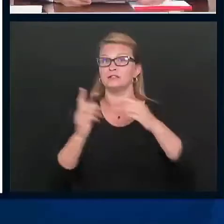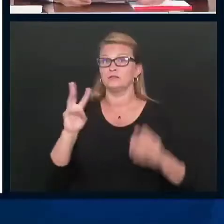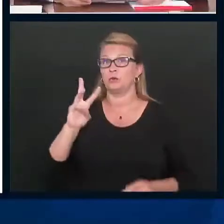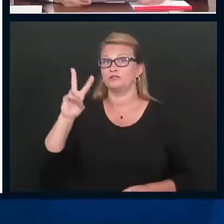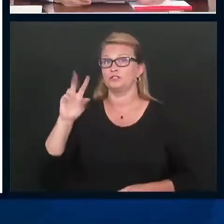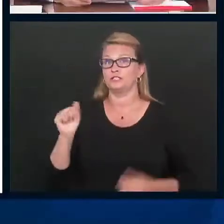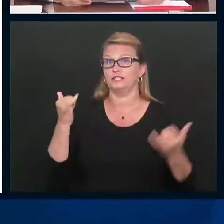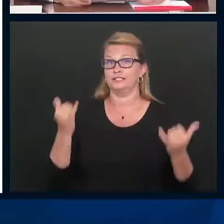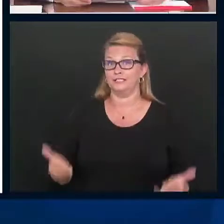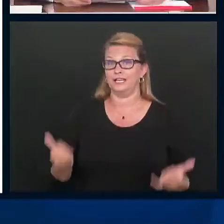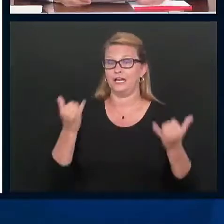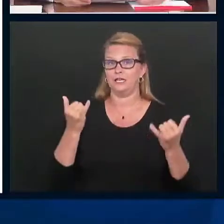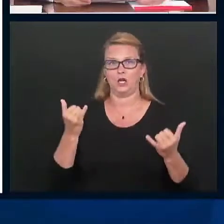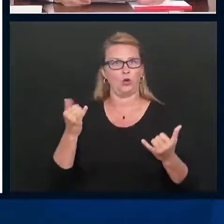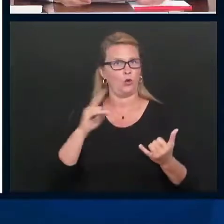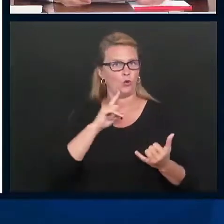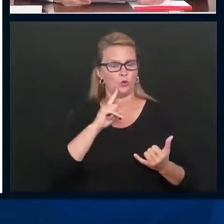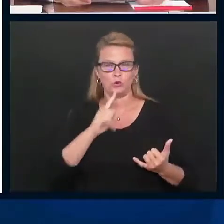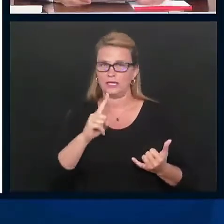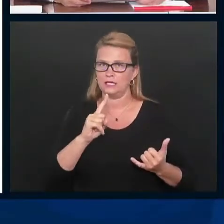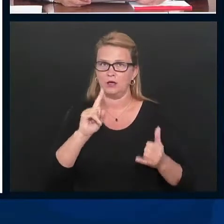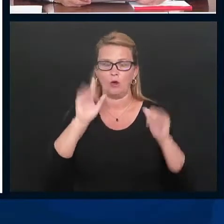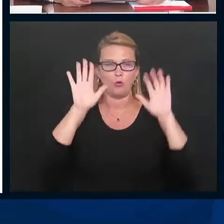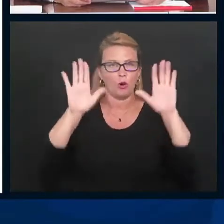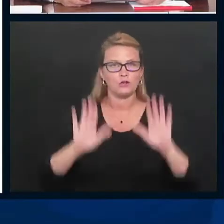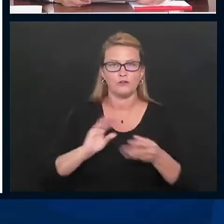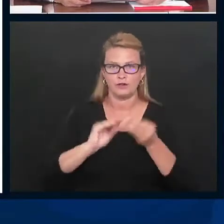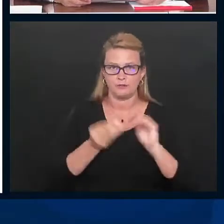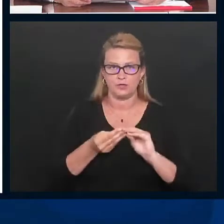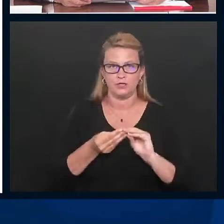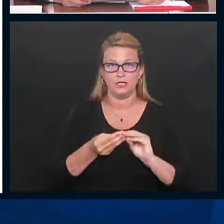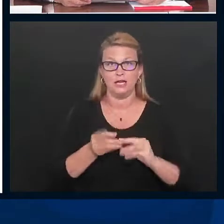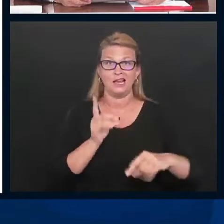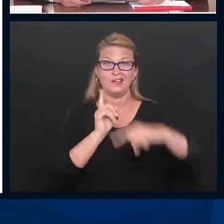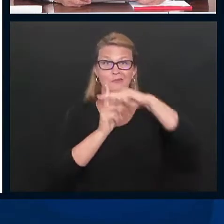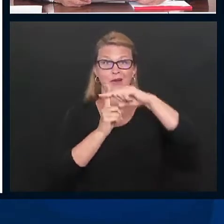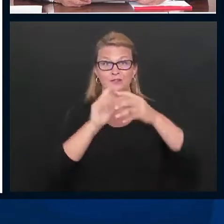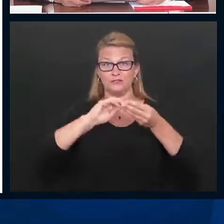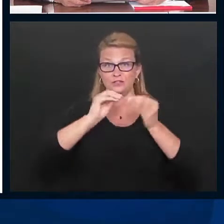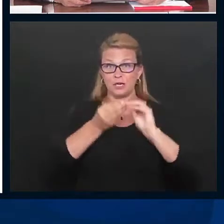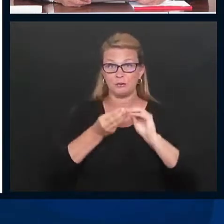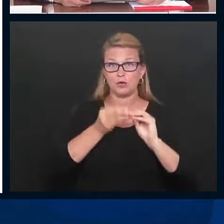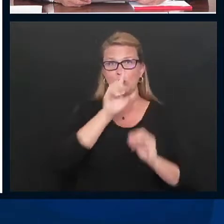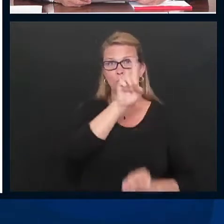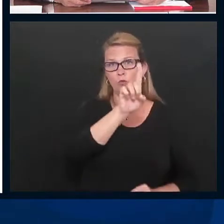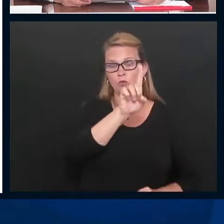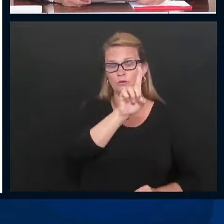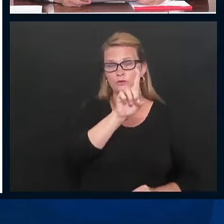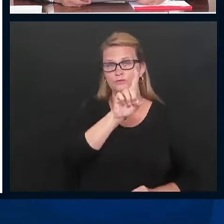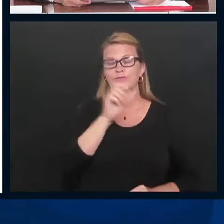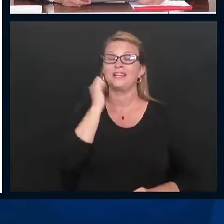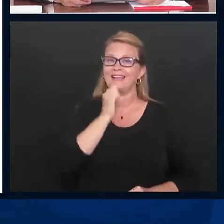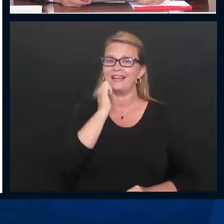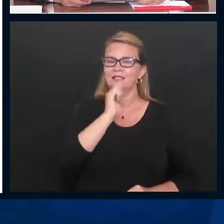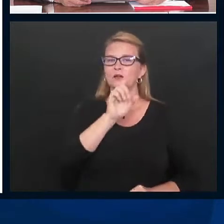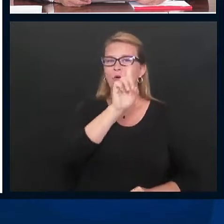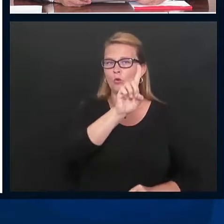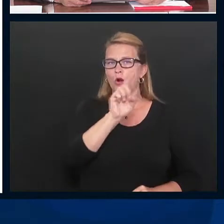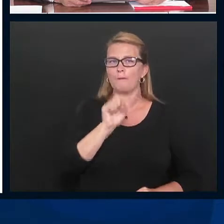today, and that is absolutely tremendous. Our positivity rating is at daily rating